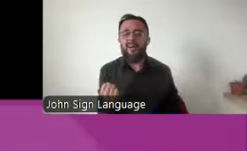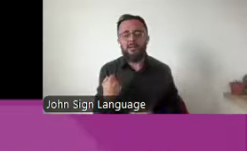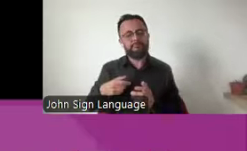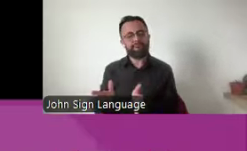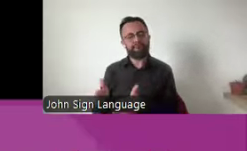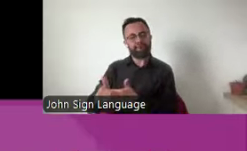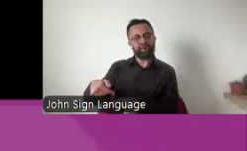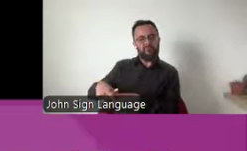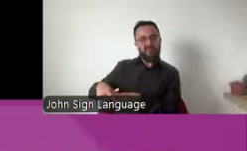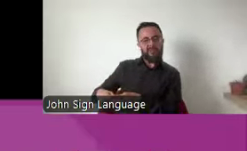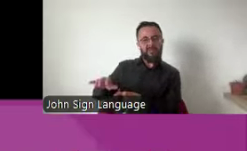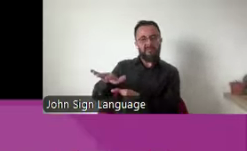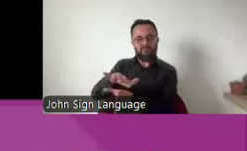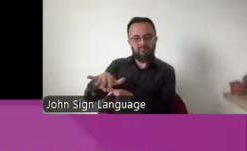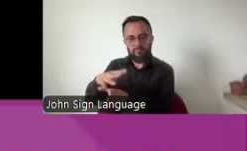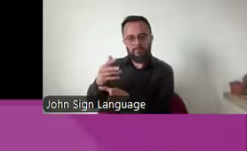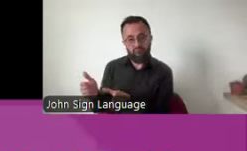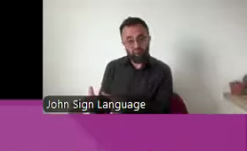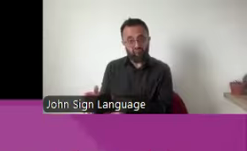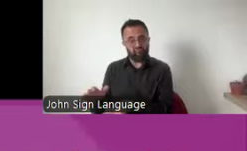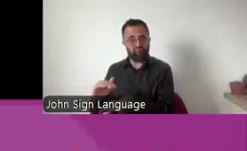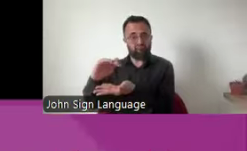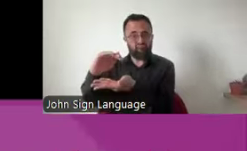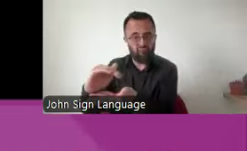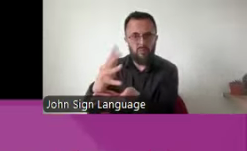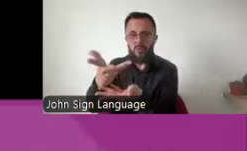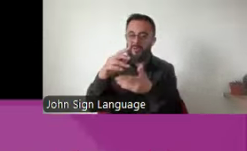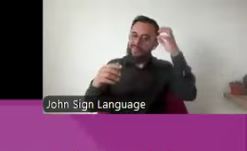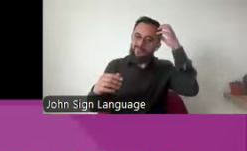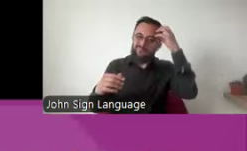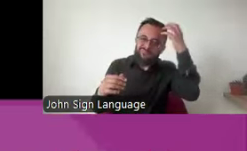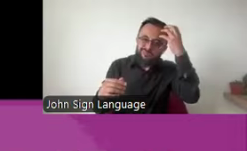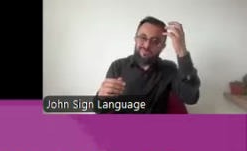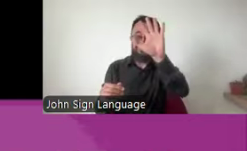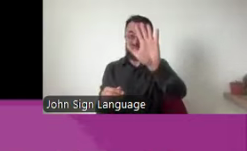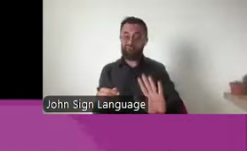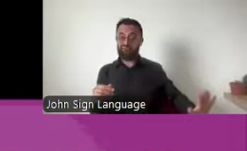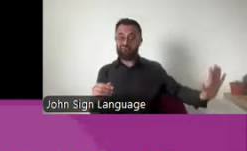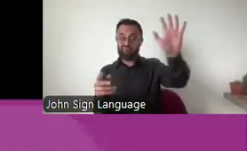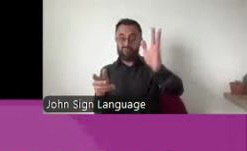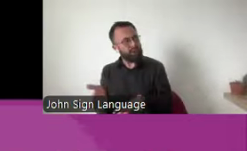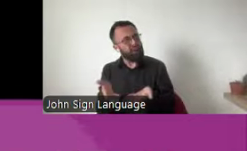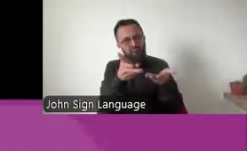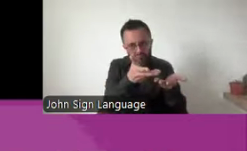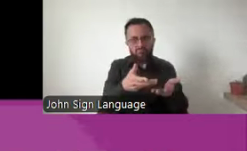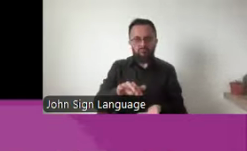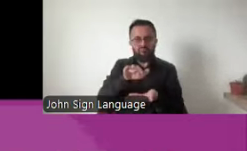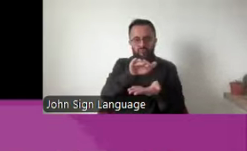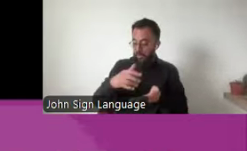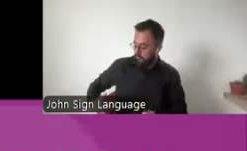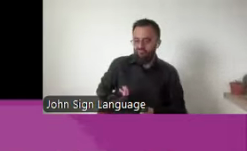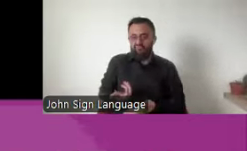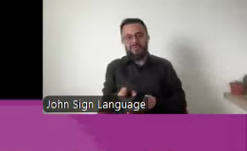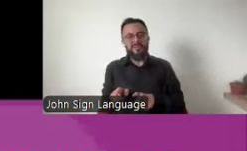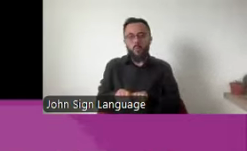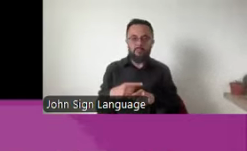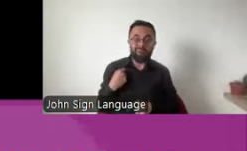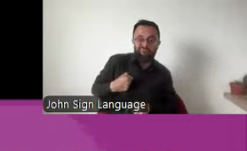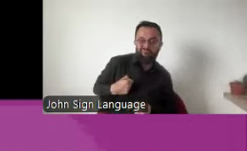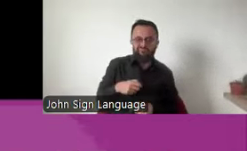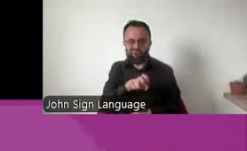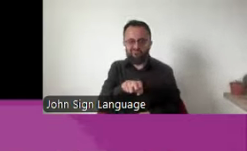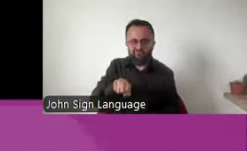disability inclusion. And we cannot do everything. We cannot implement all 40 actions at once. So the Disability